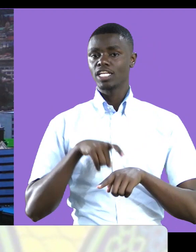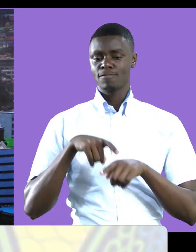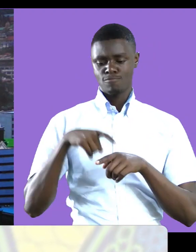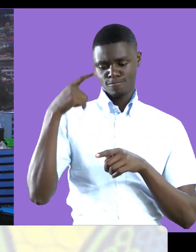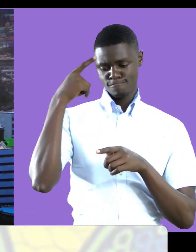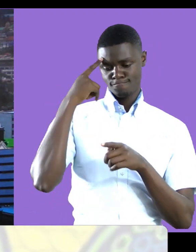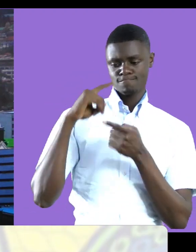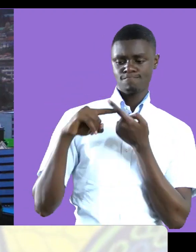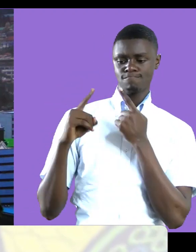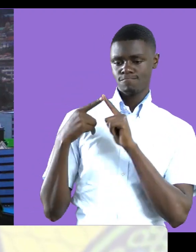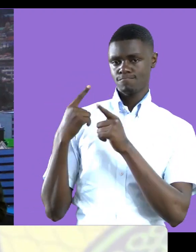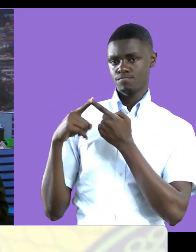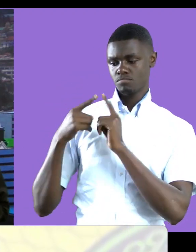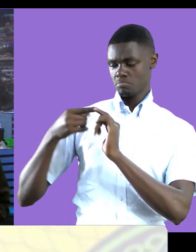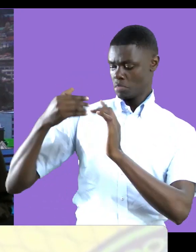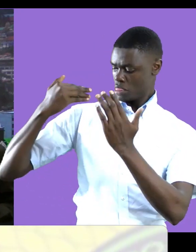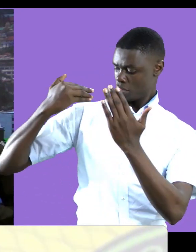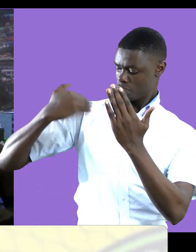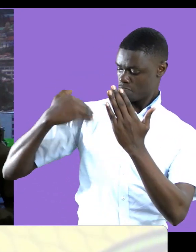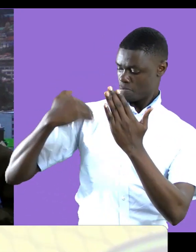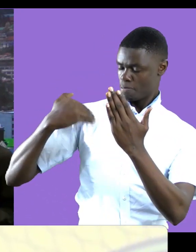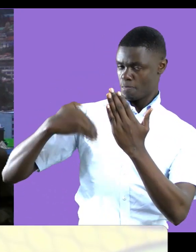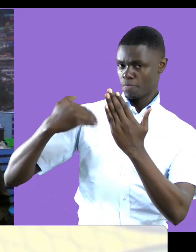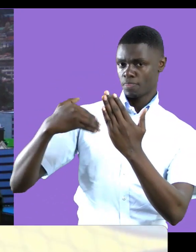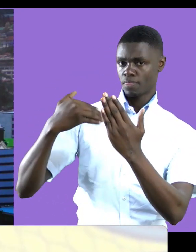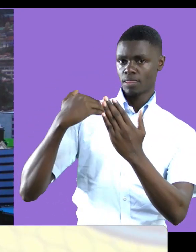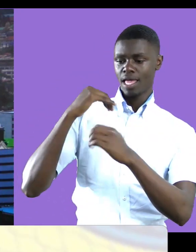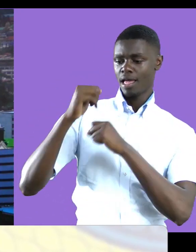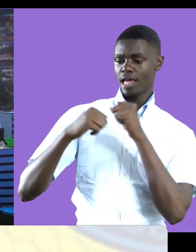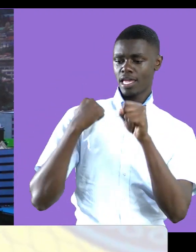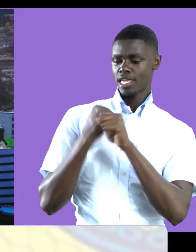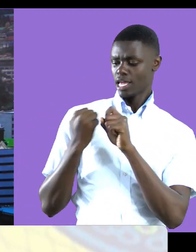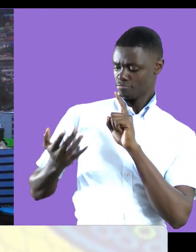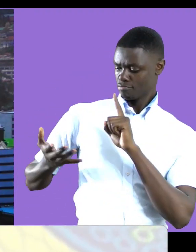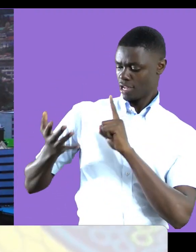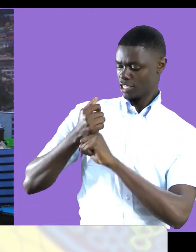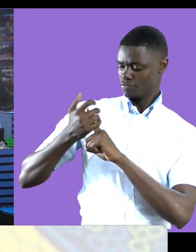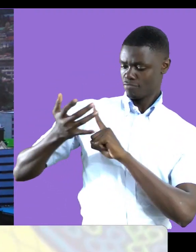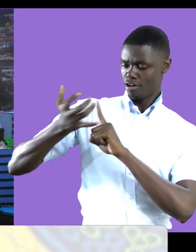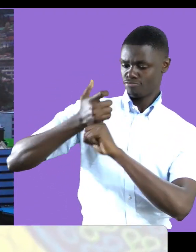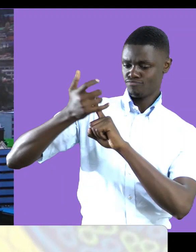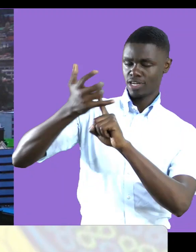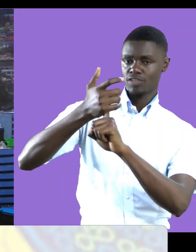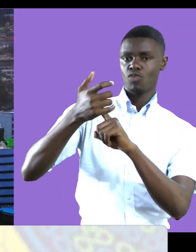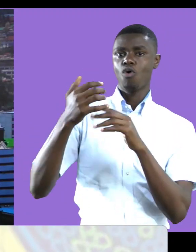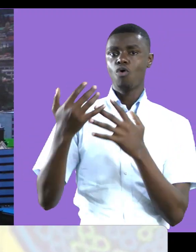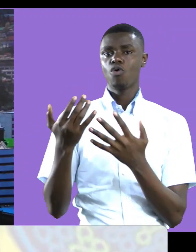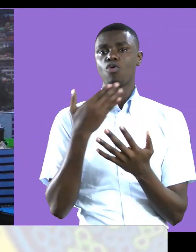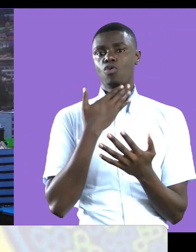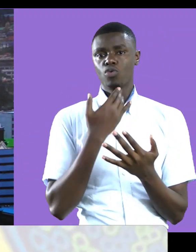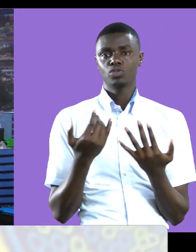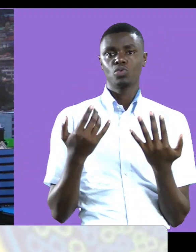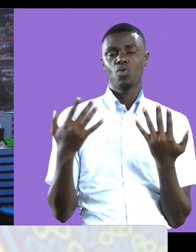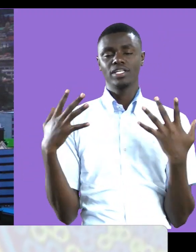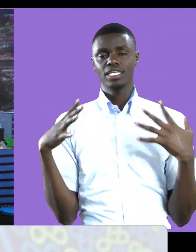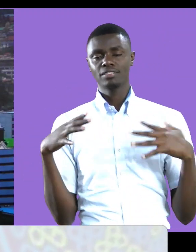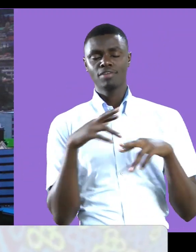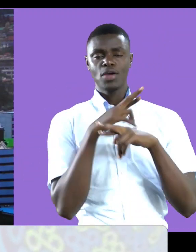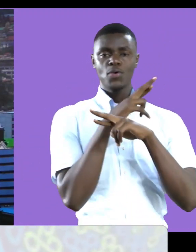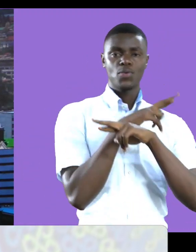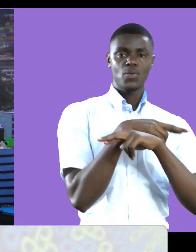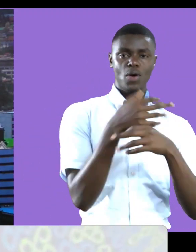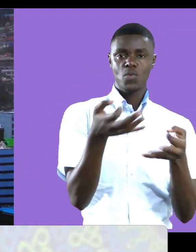are you okay? How you've done maybe in so far the year, or maybe you want to go and chill and hang out with your fam, but then again that comes at a